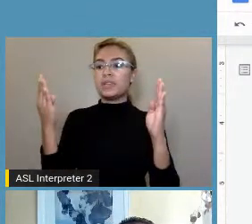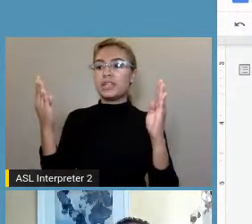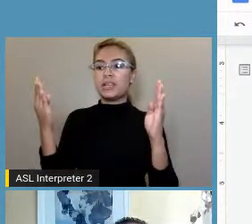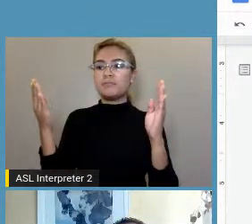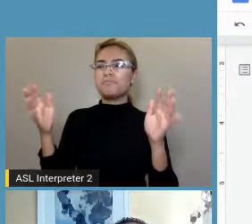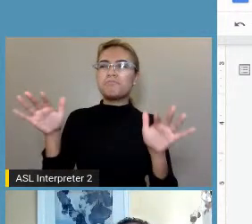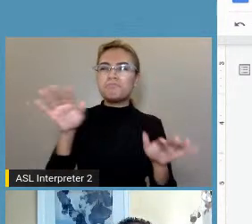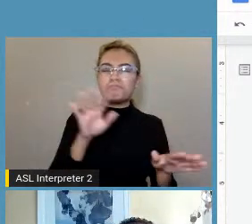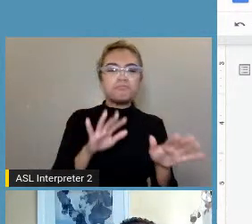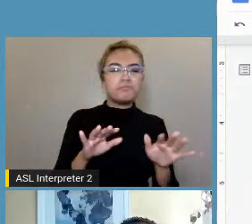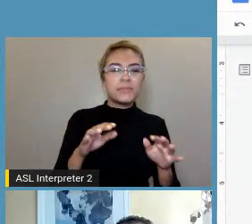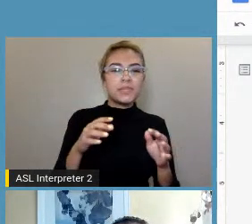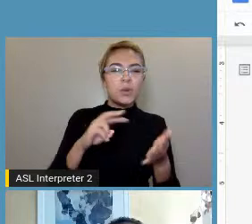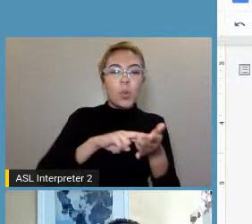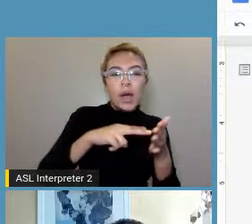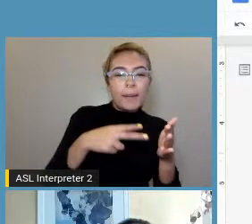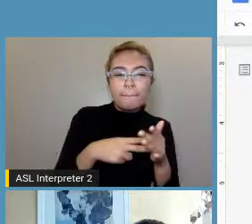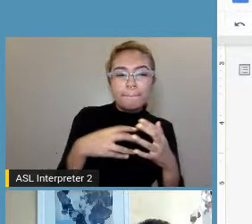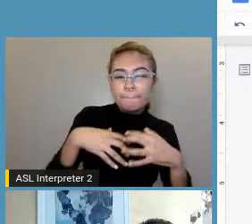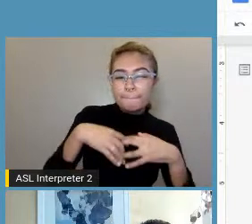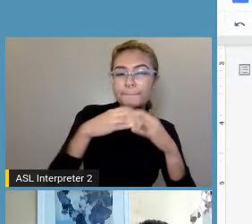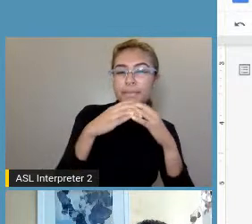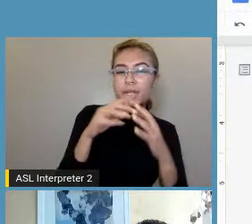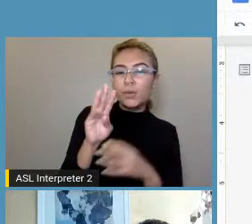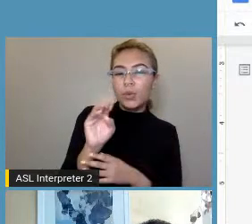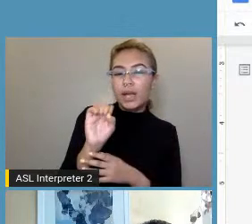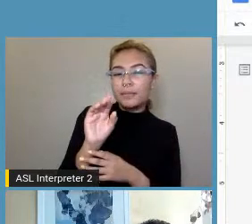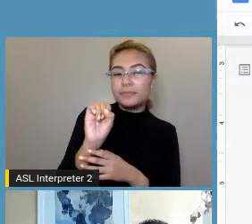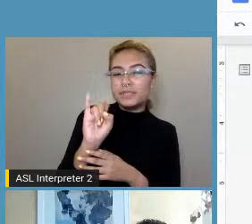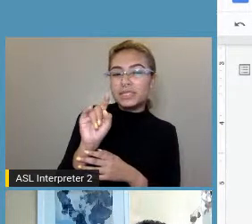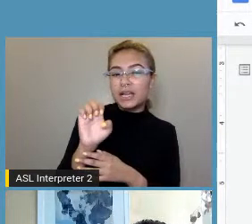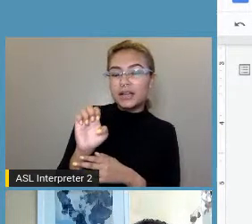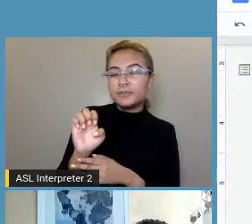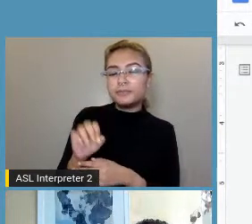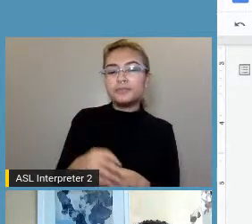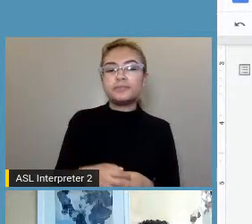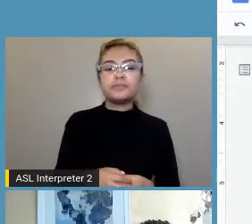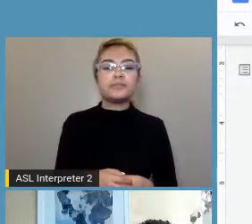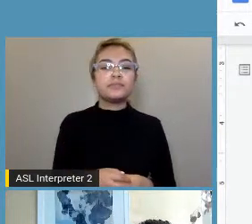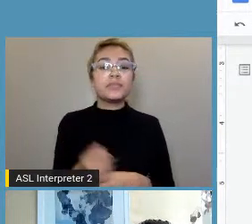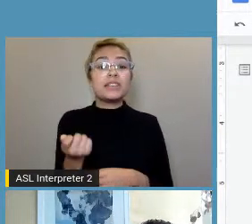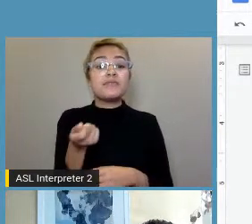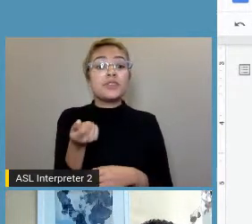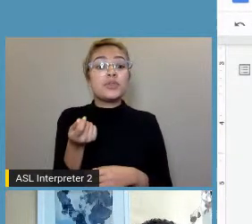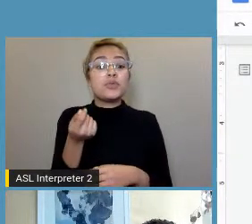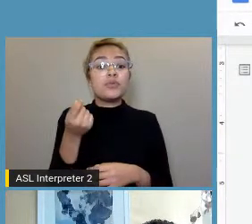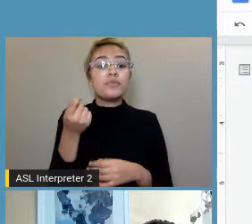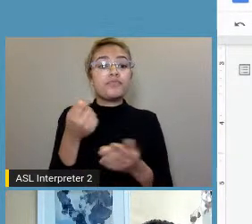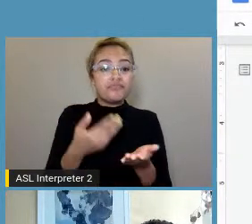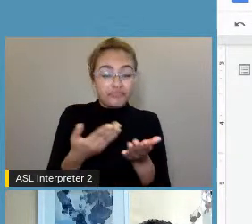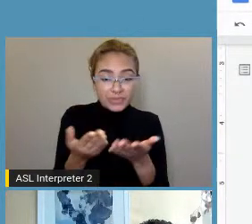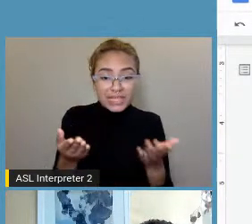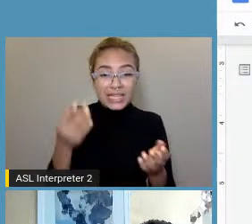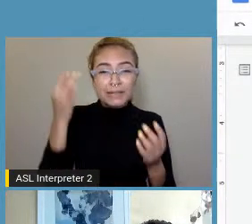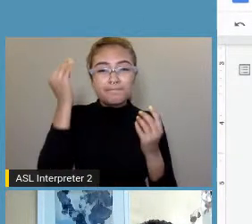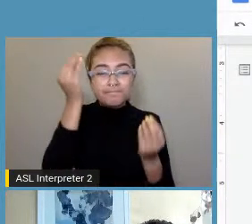website or things like that? So a couple of things I like to consider. One is